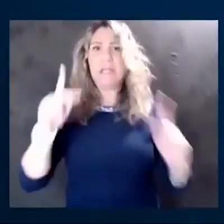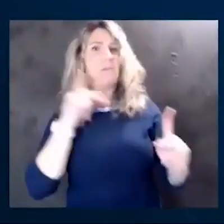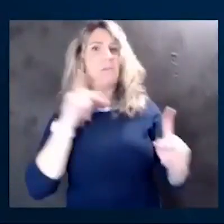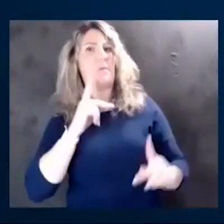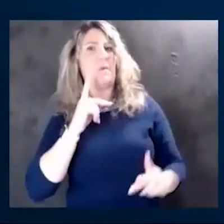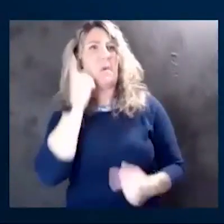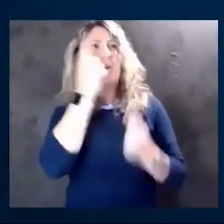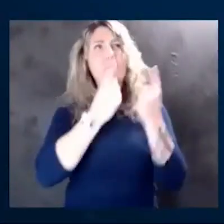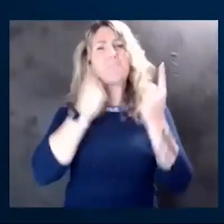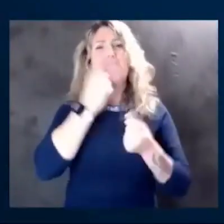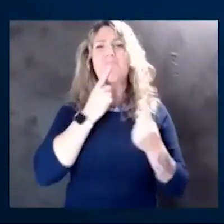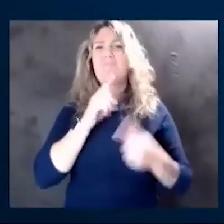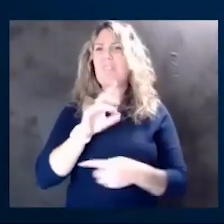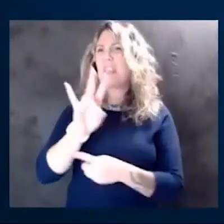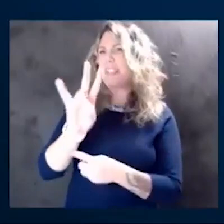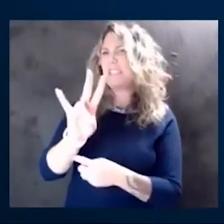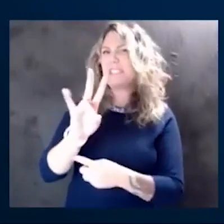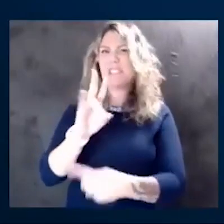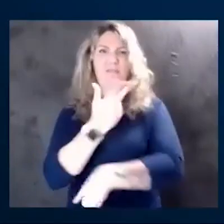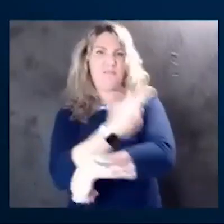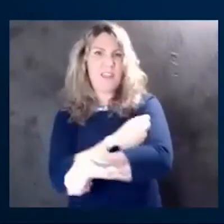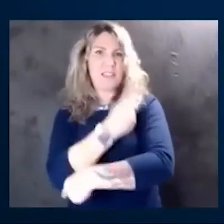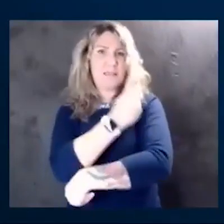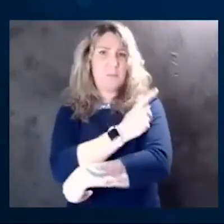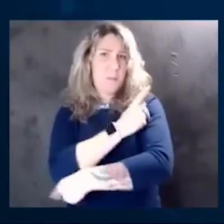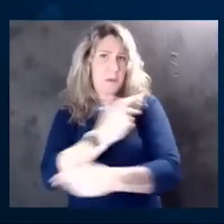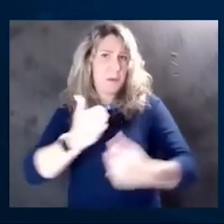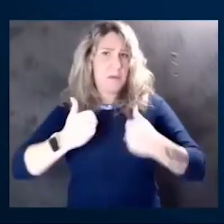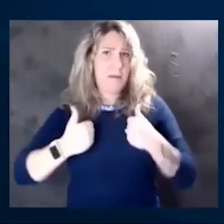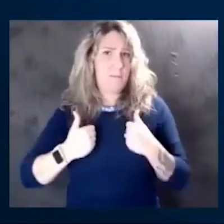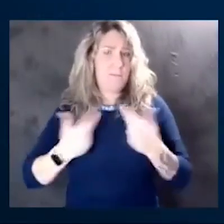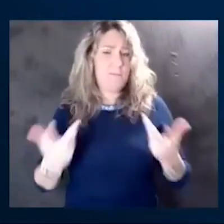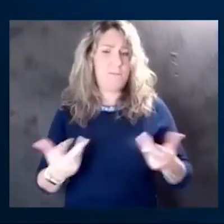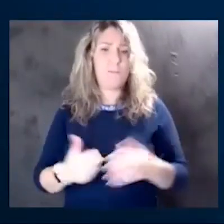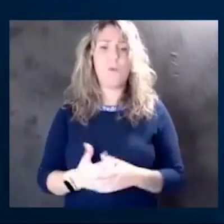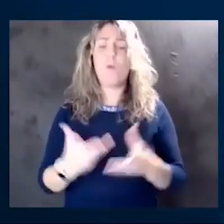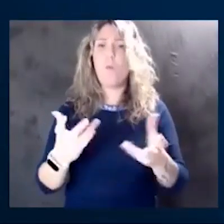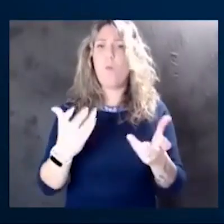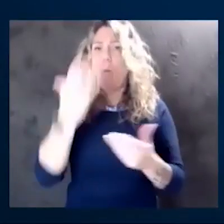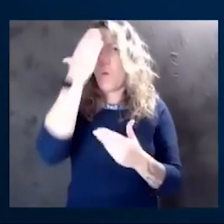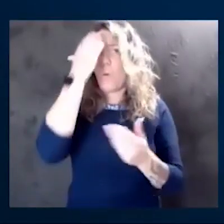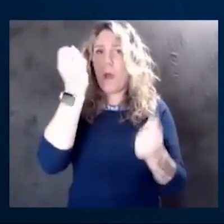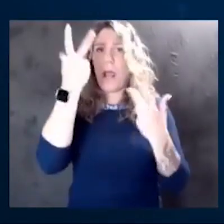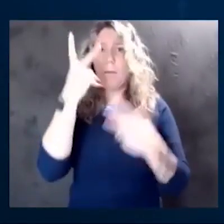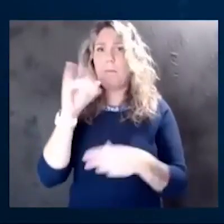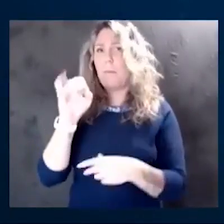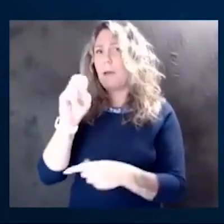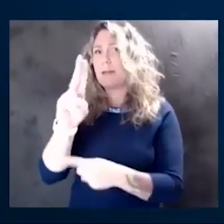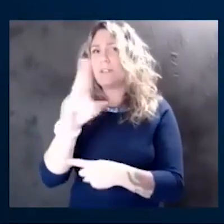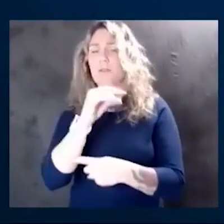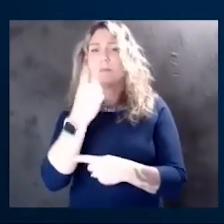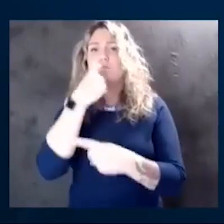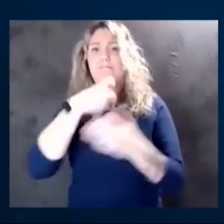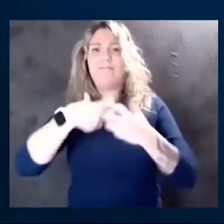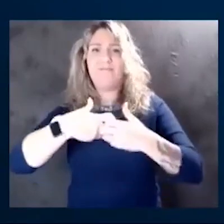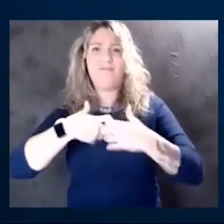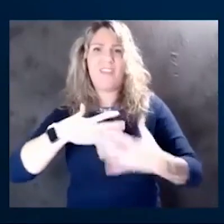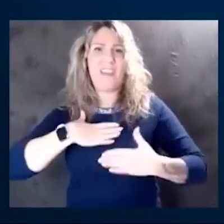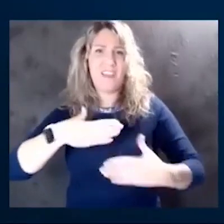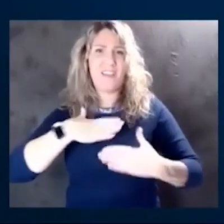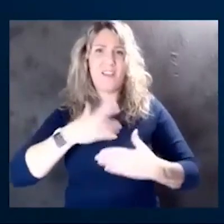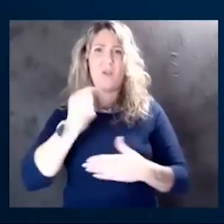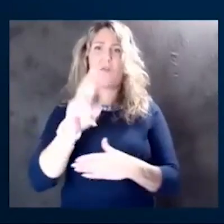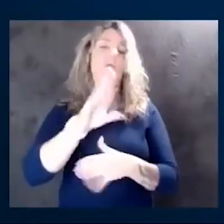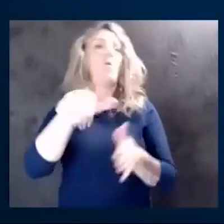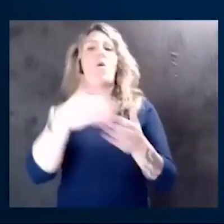7 vaccinated patients that we have. They want to know how many are in the ICU and on ventilators, and are they all here because they have severe